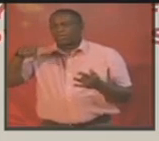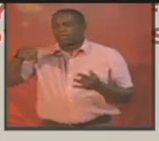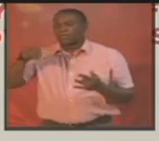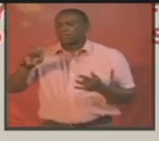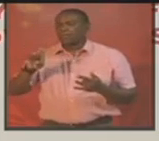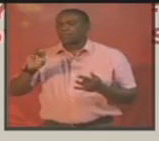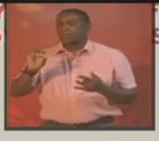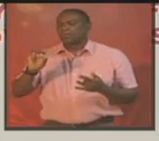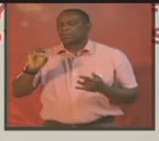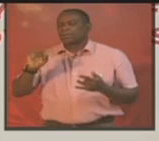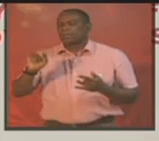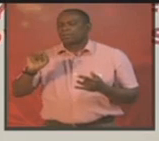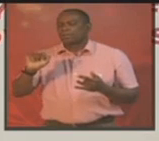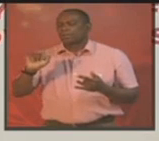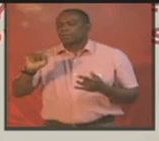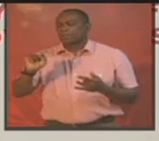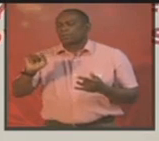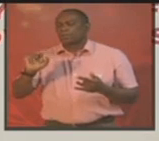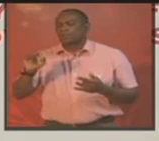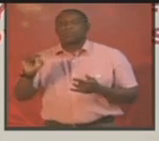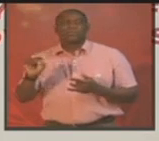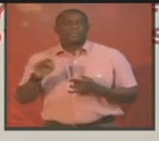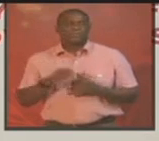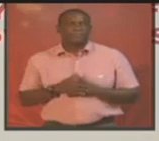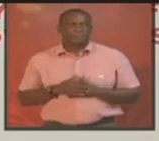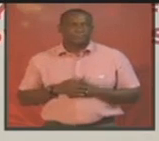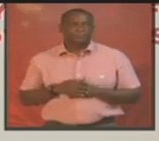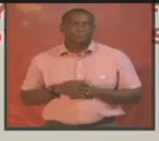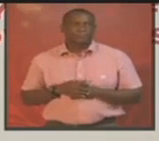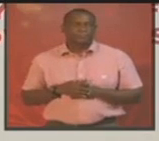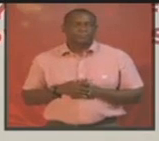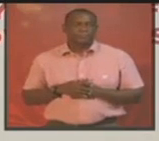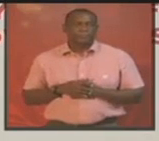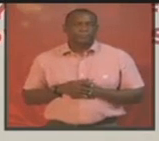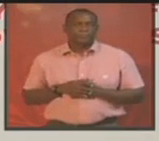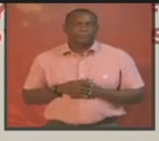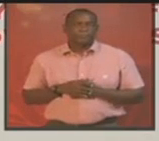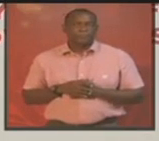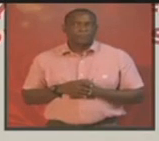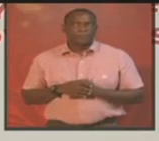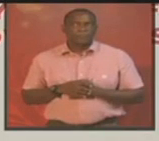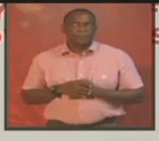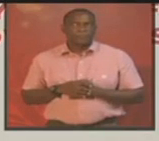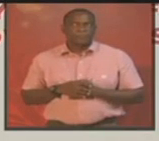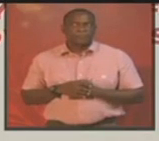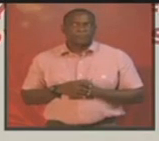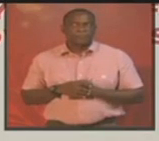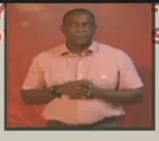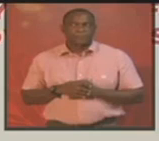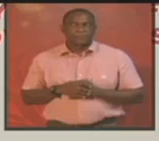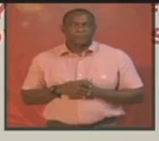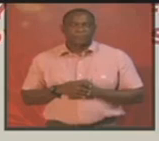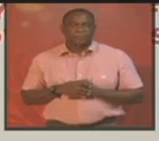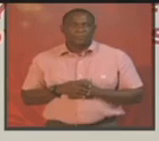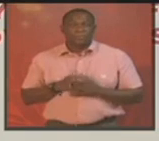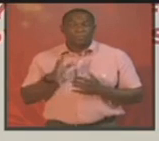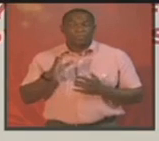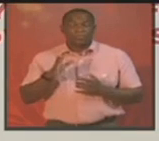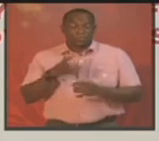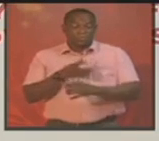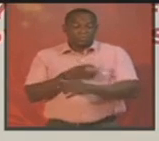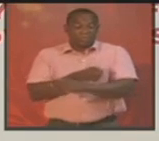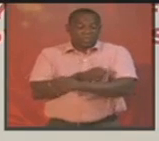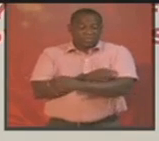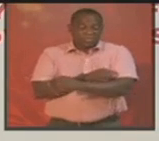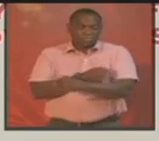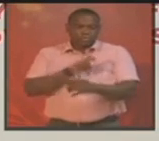Once we execute that and the vaccines start to arrive by hopefully the end of March, according to